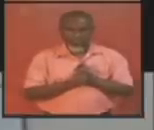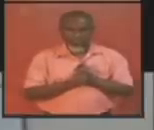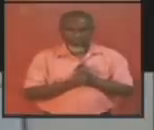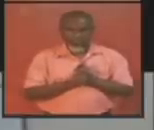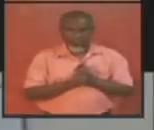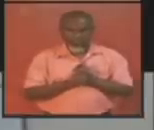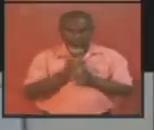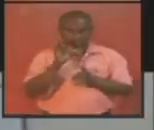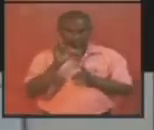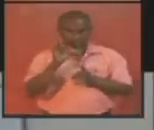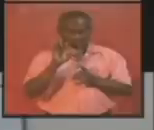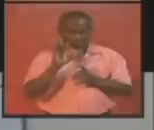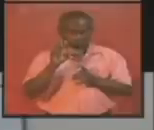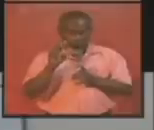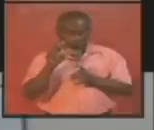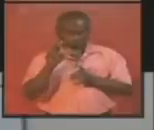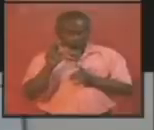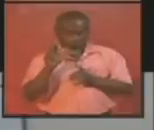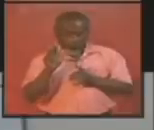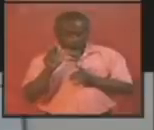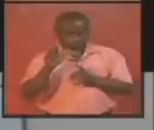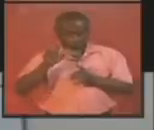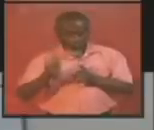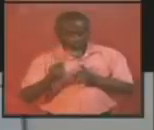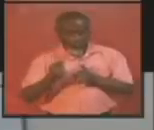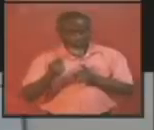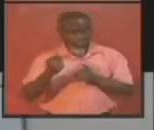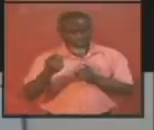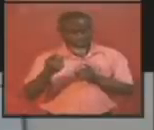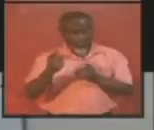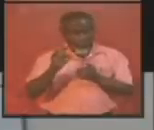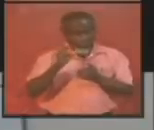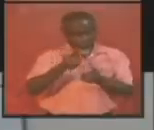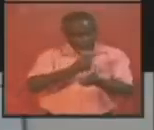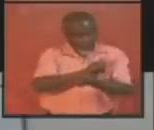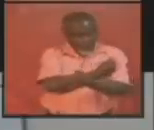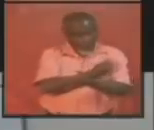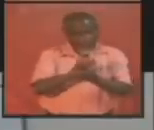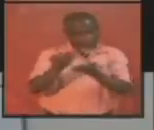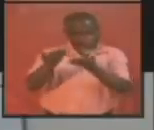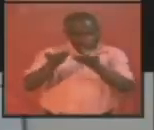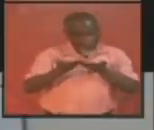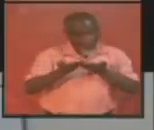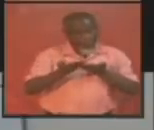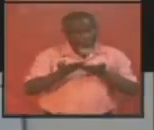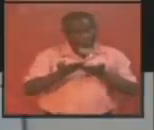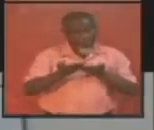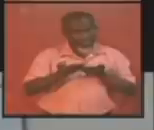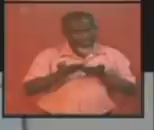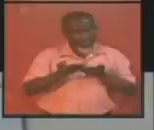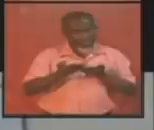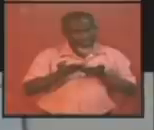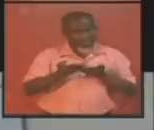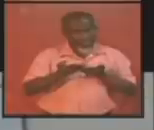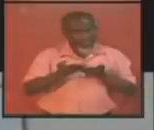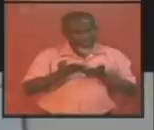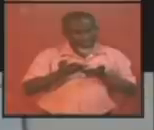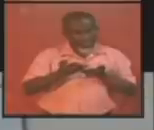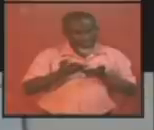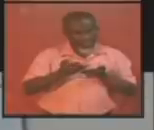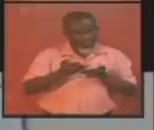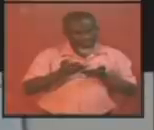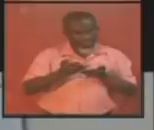923,000 doses of the vaccine that we had. Could you clarify whether you mean that is confirmed